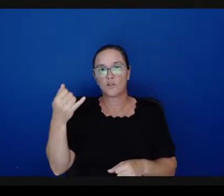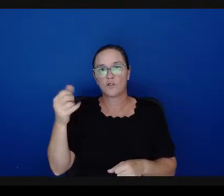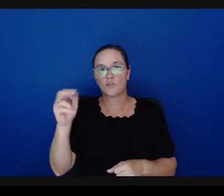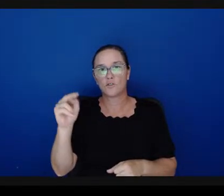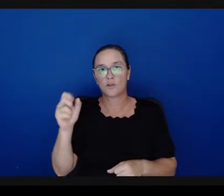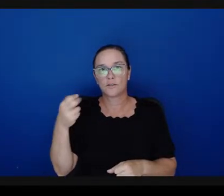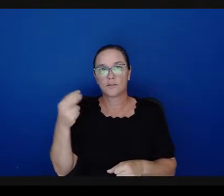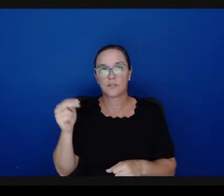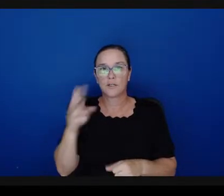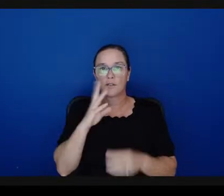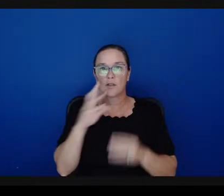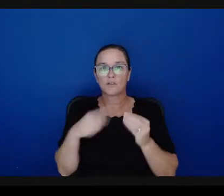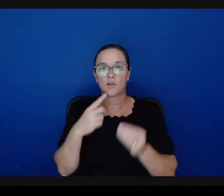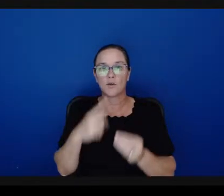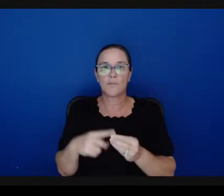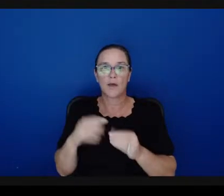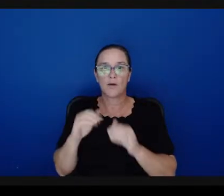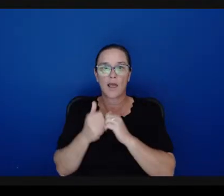January